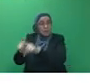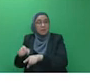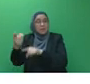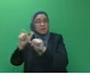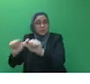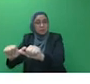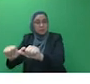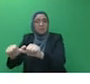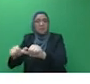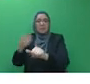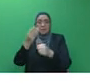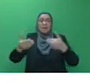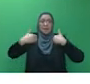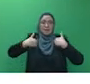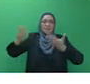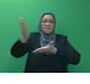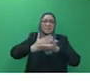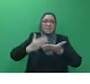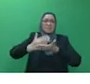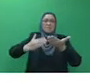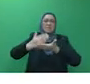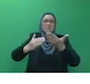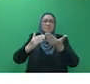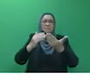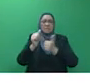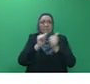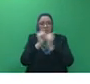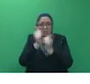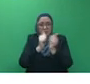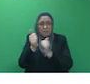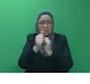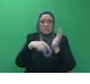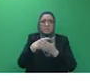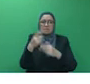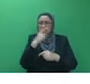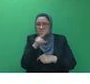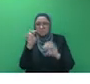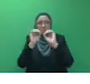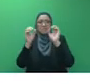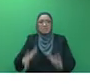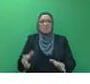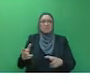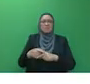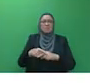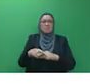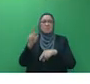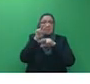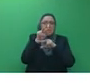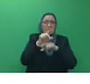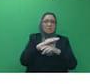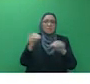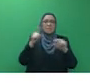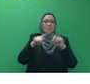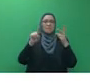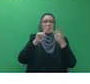events the badminton events i think was they had no audience uh but you know the stadiums were packed we saw euro uh and we saw people